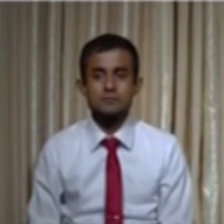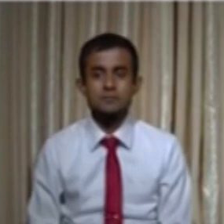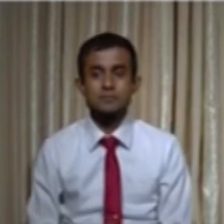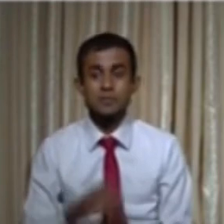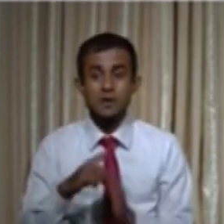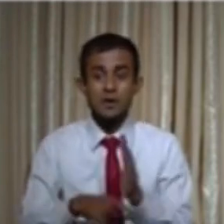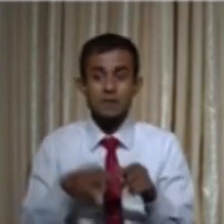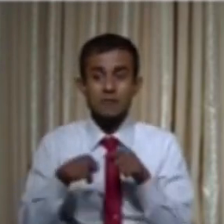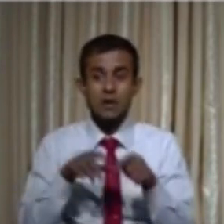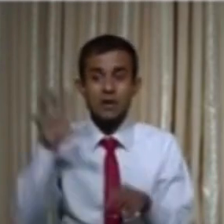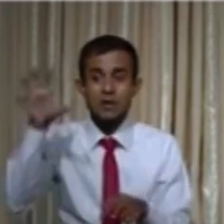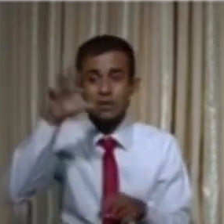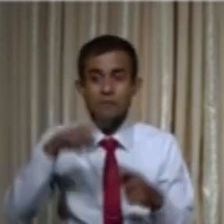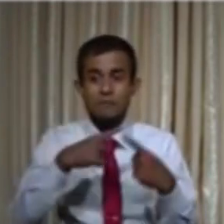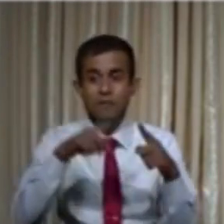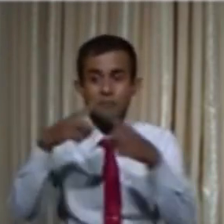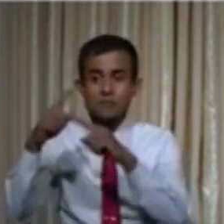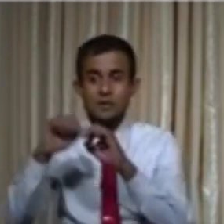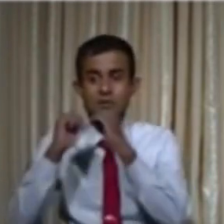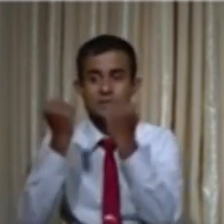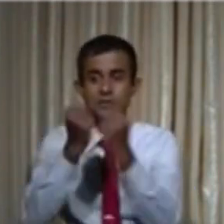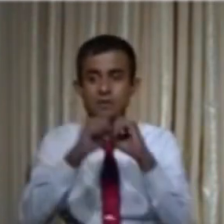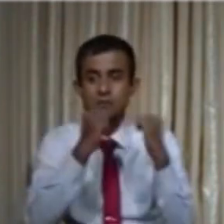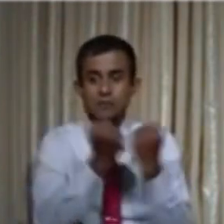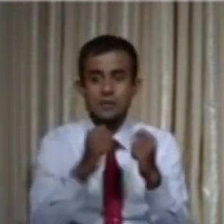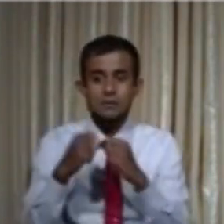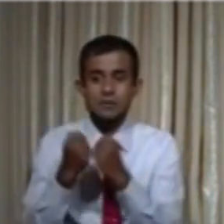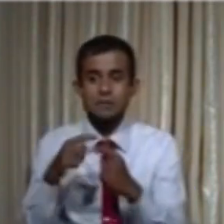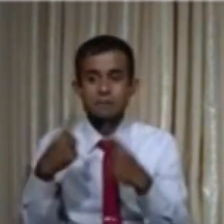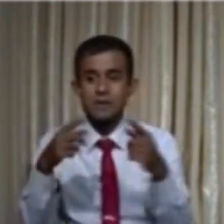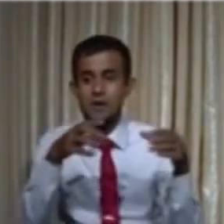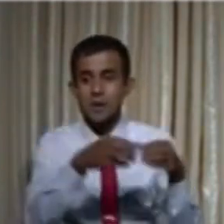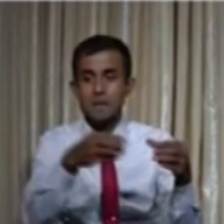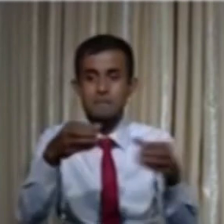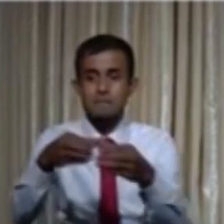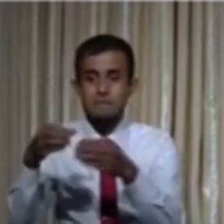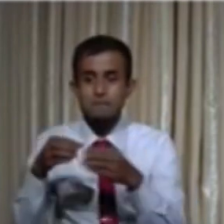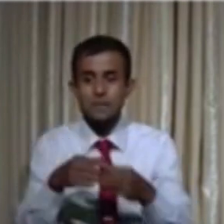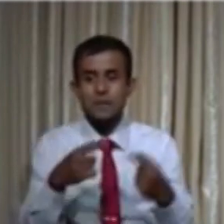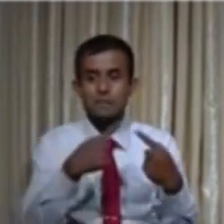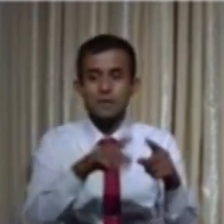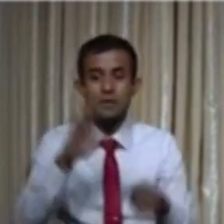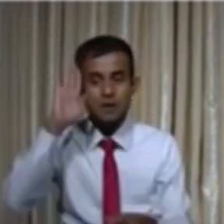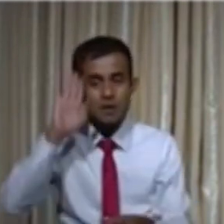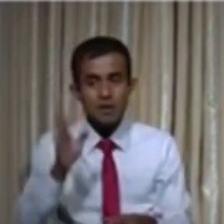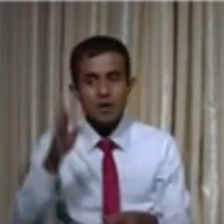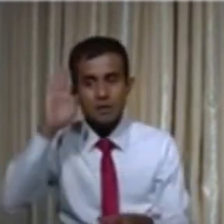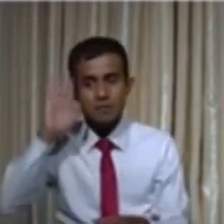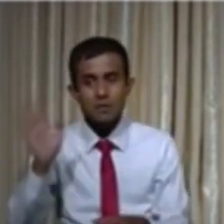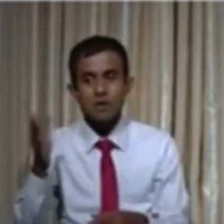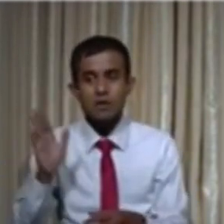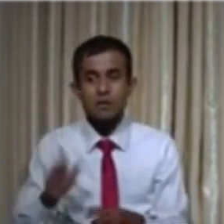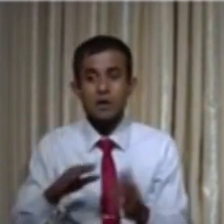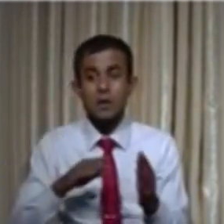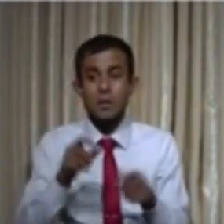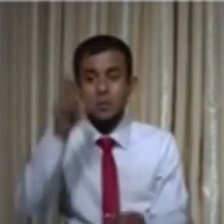claim distinct identities as them being such and such a community or such and such a religion, that it is not a